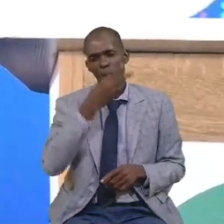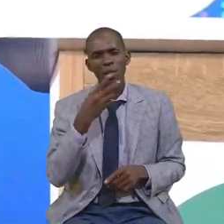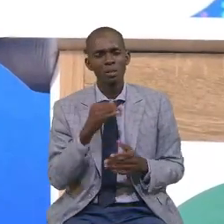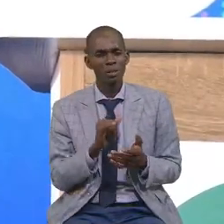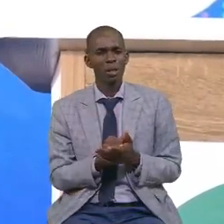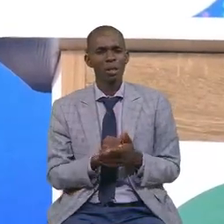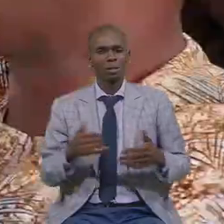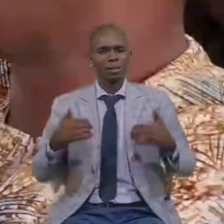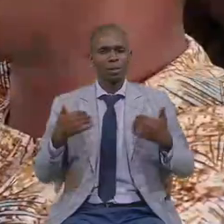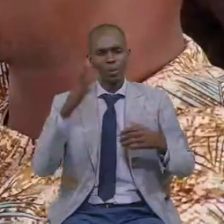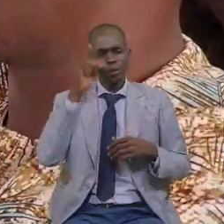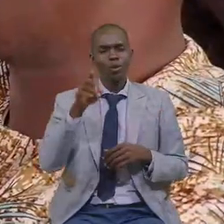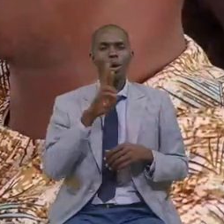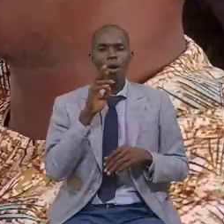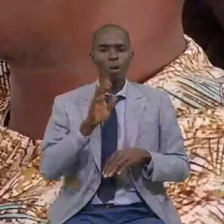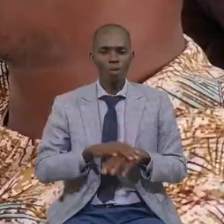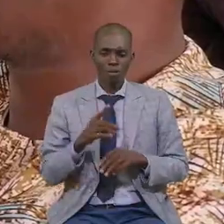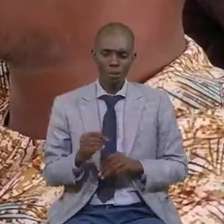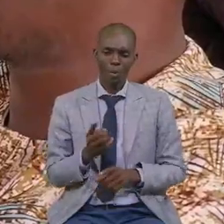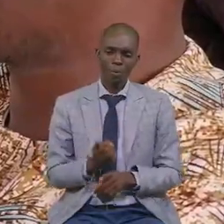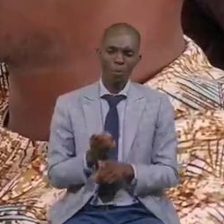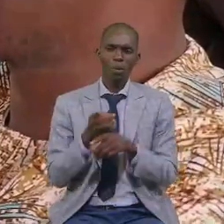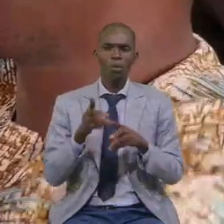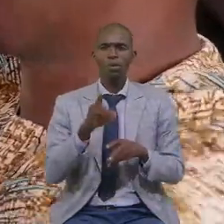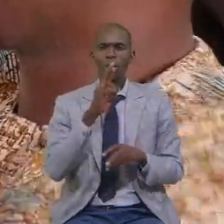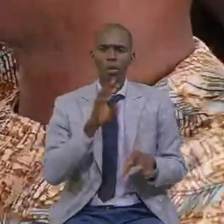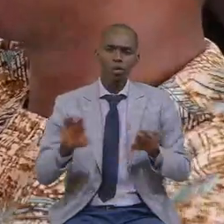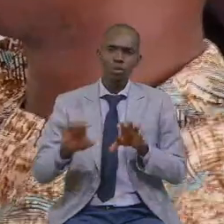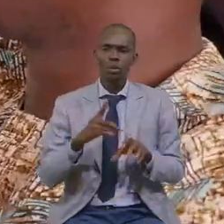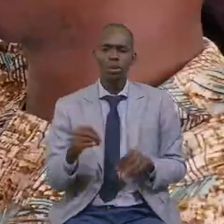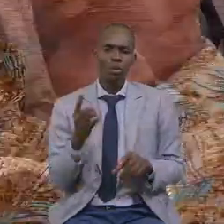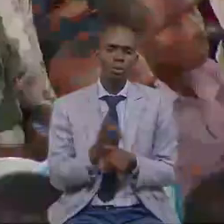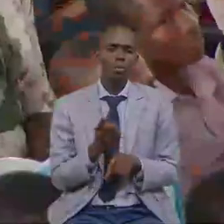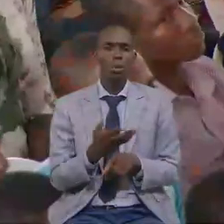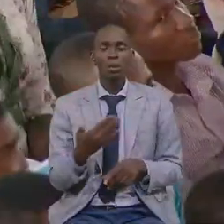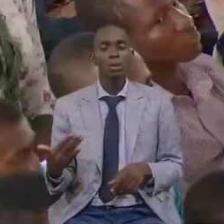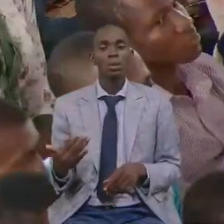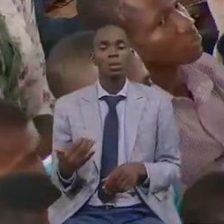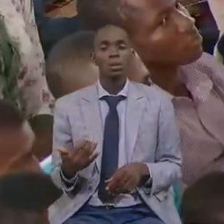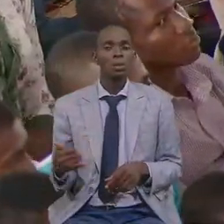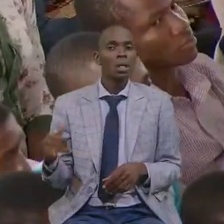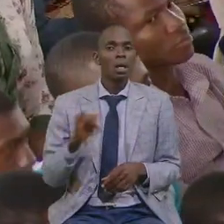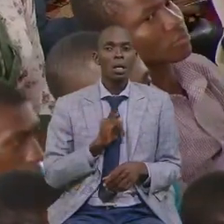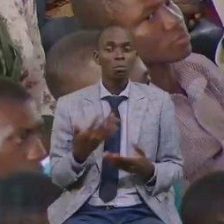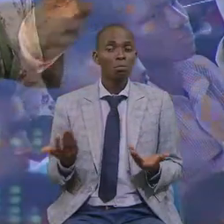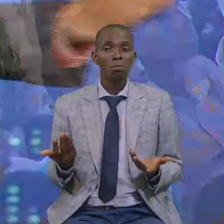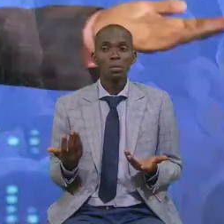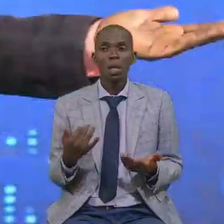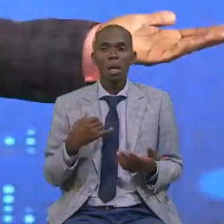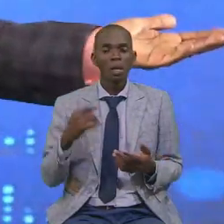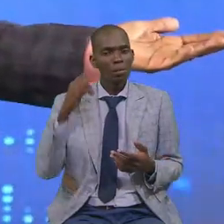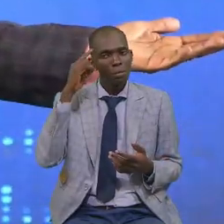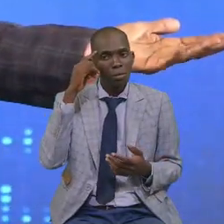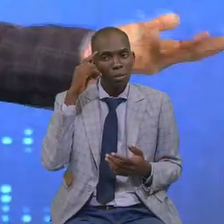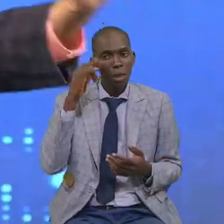right path. You're doing the right thing. They didn't, you know, my own certificate, I didn't